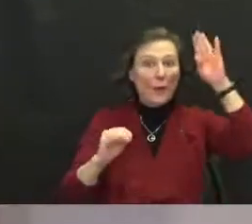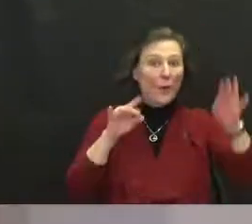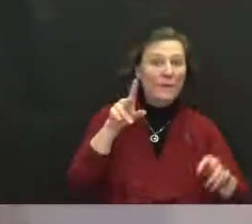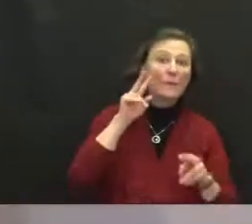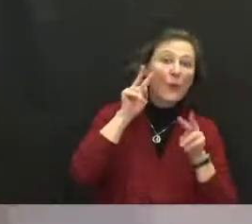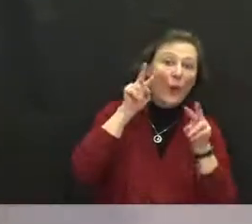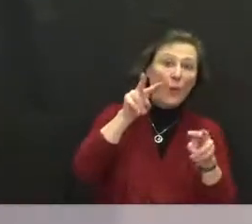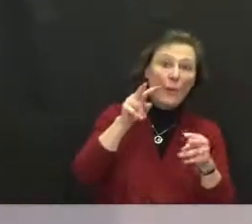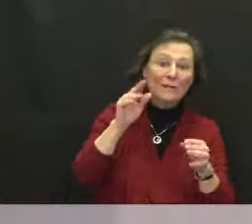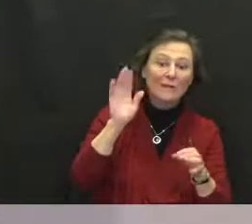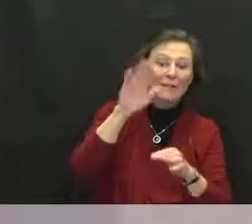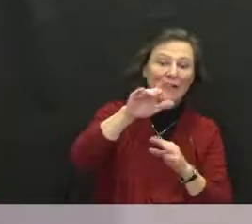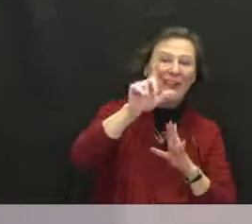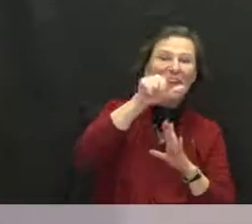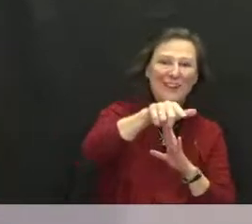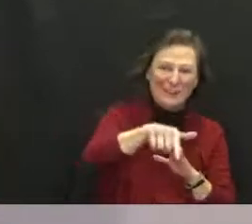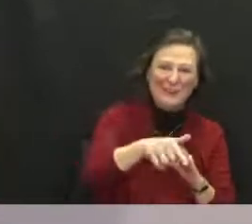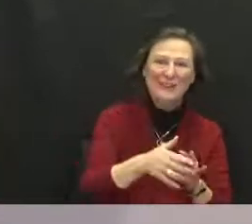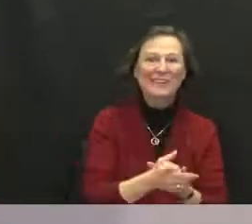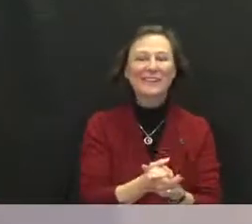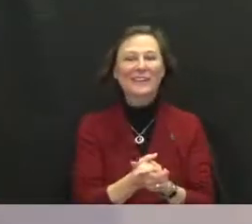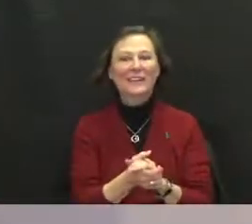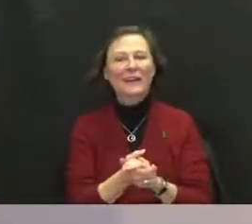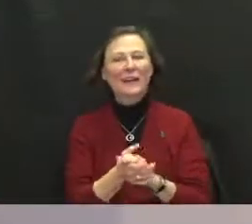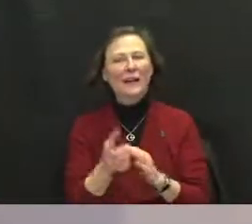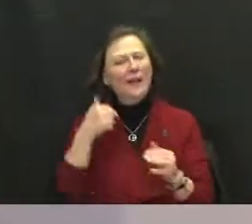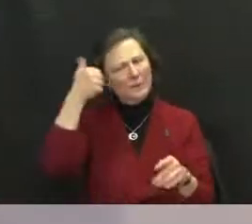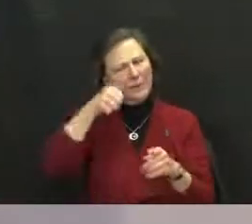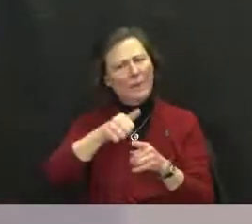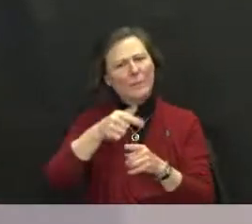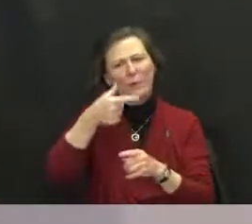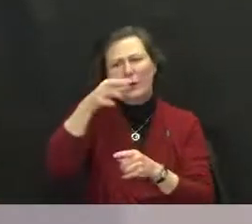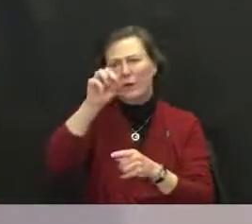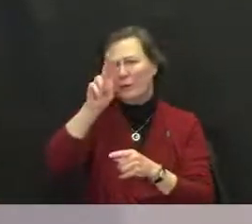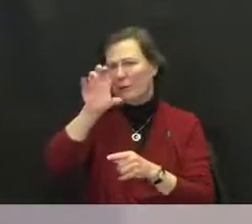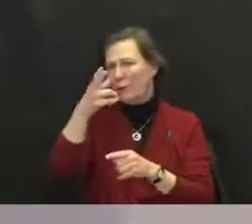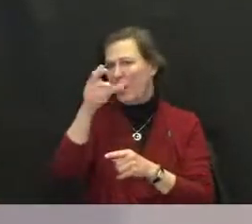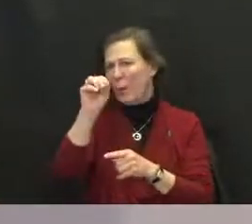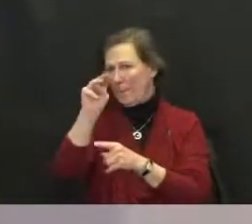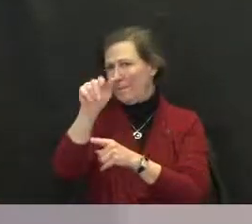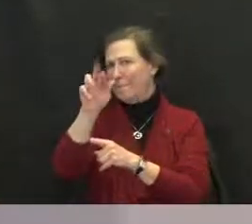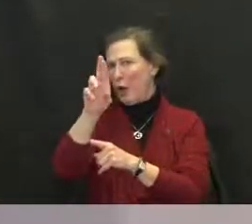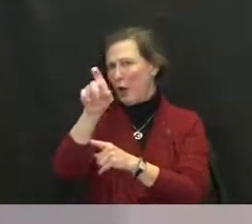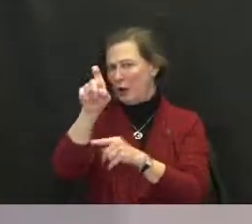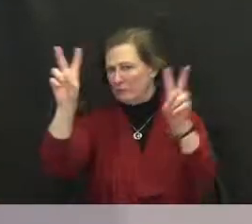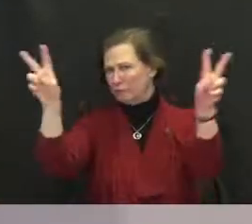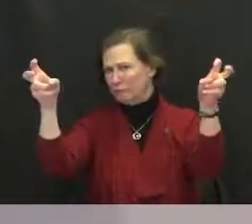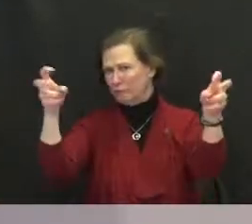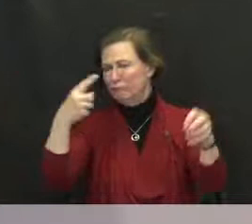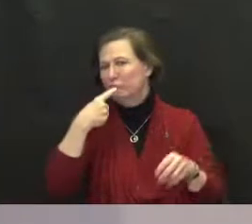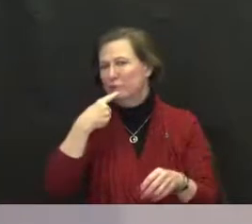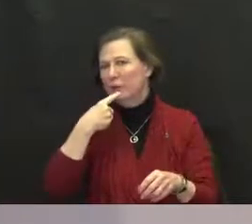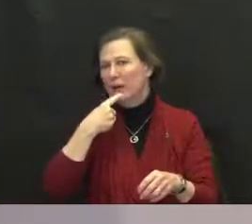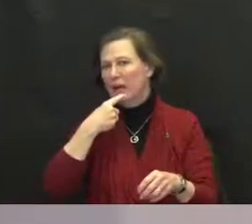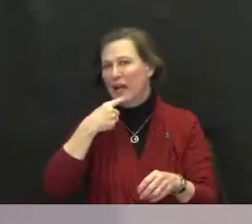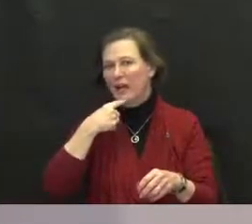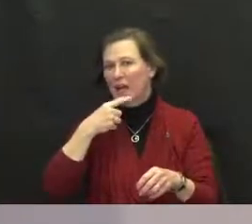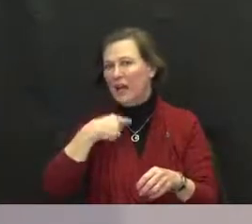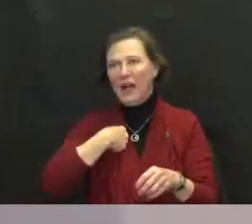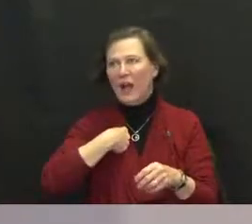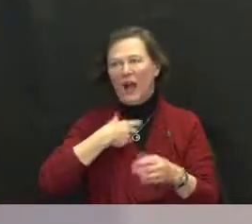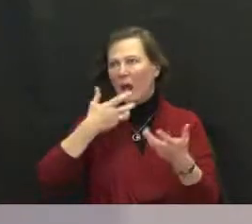recording. I remember Groucho Marx once quipped that he wouldn't want to belong to